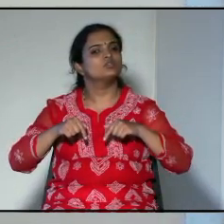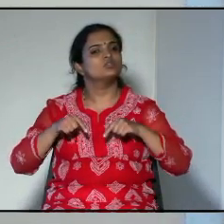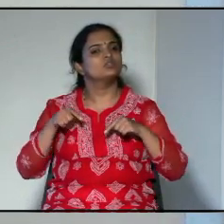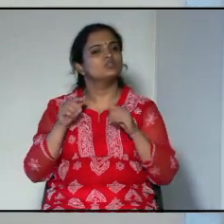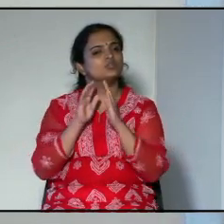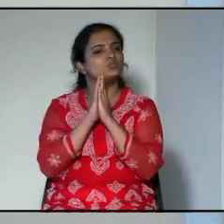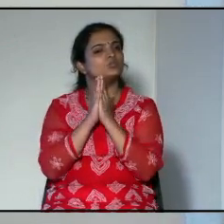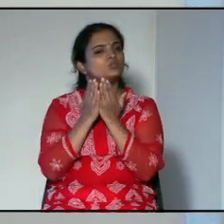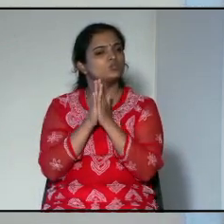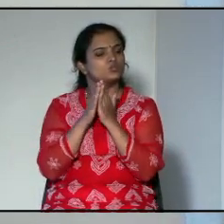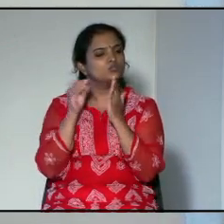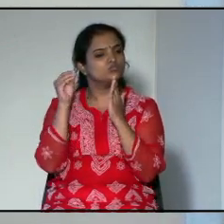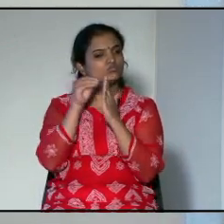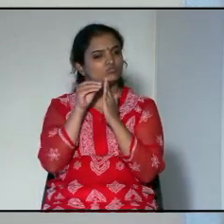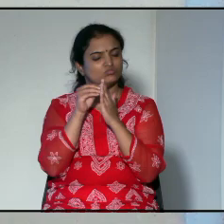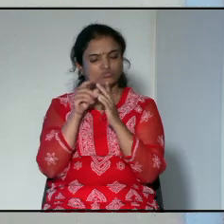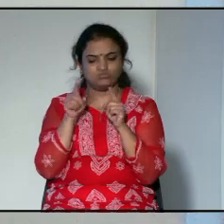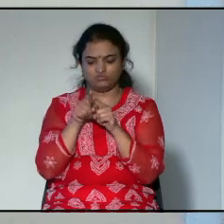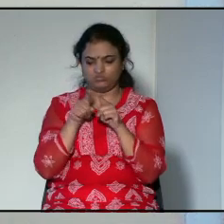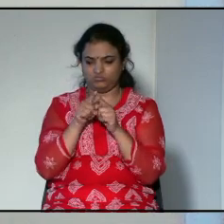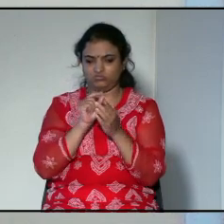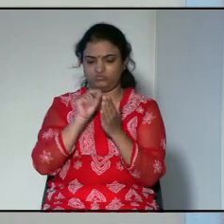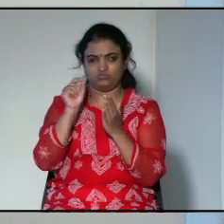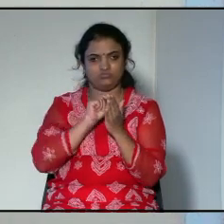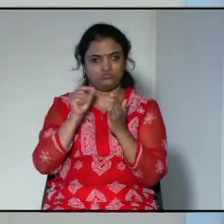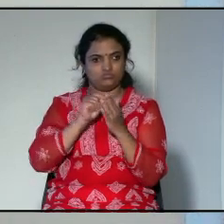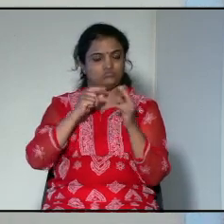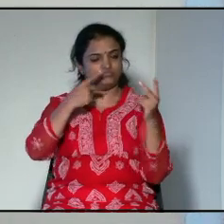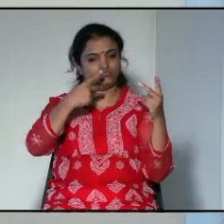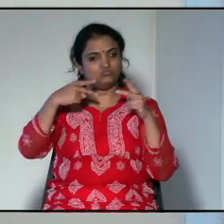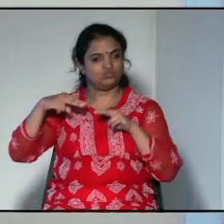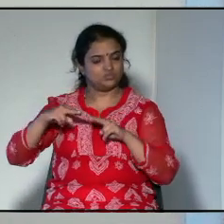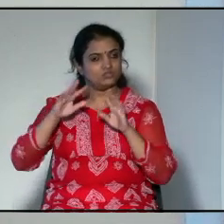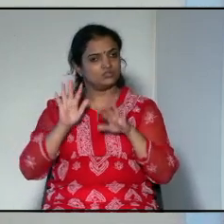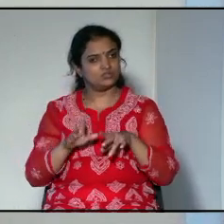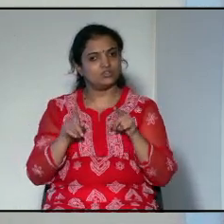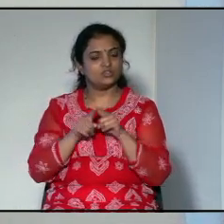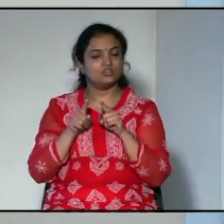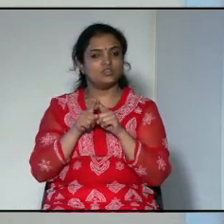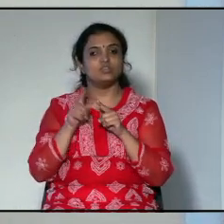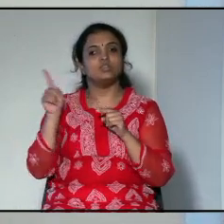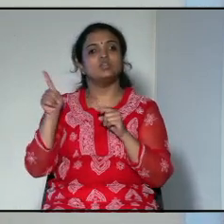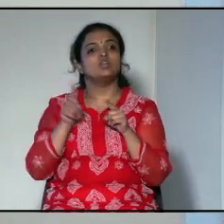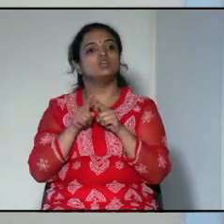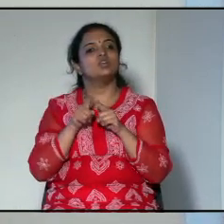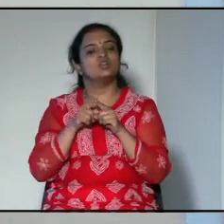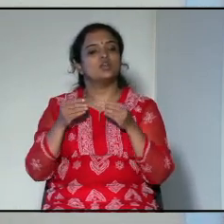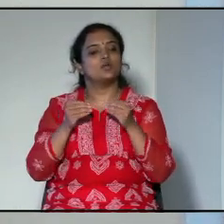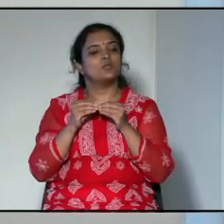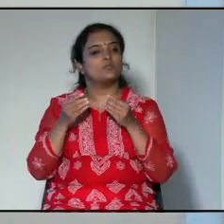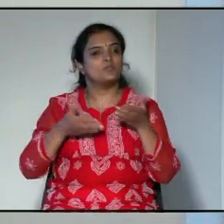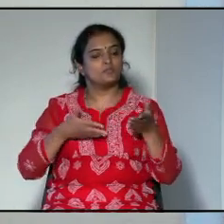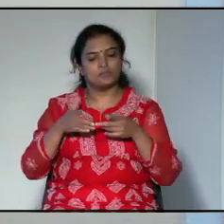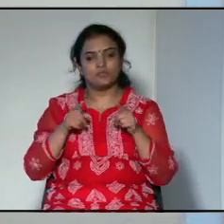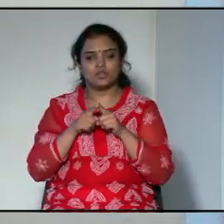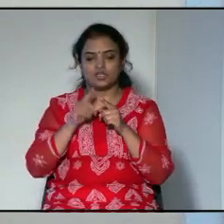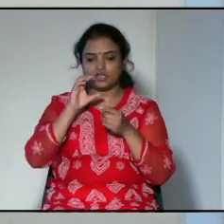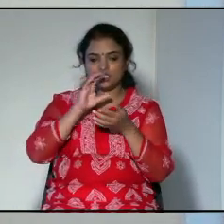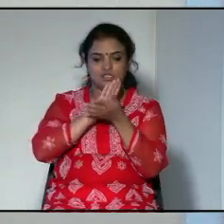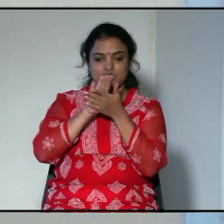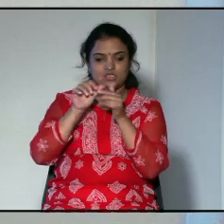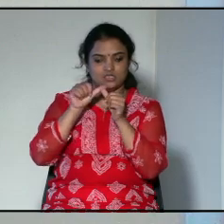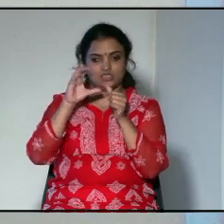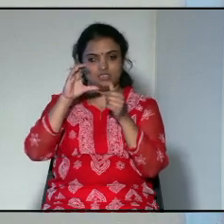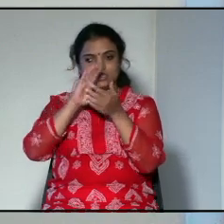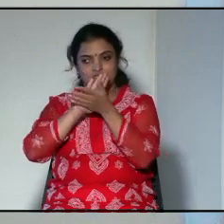is taken from one of her own writings. It's a translated title. The Bangla here is Chacher Gobhir Theke,